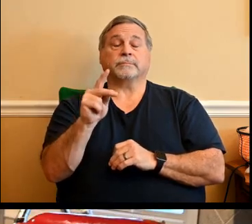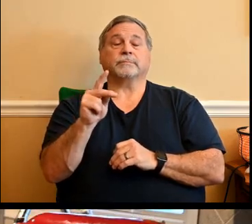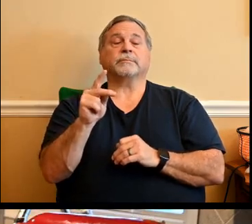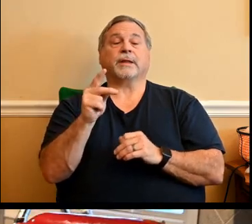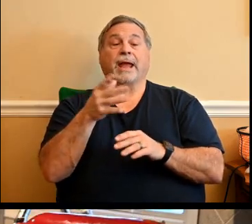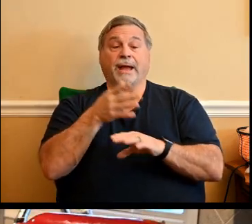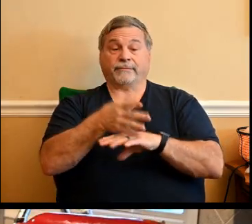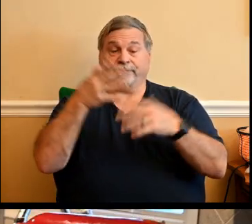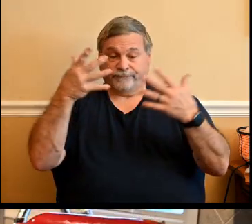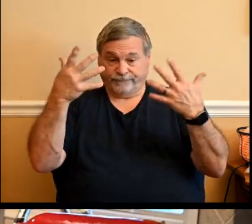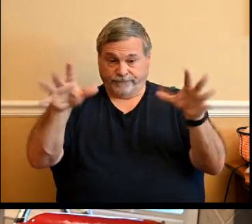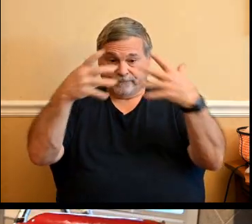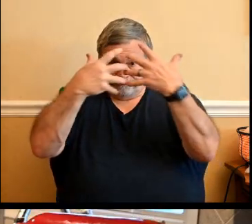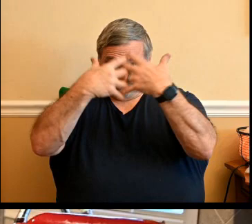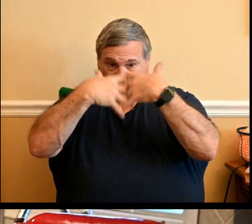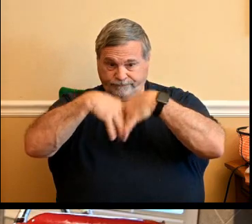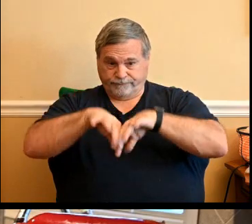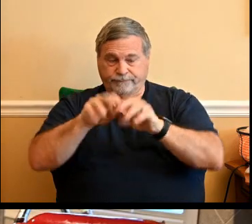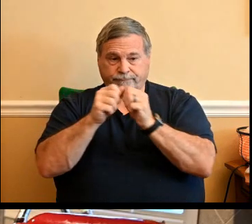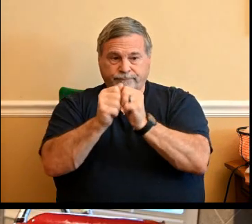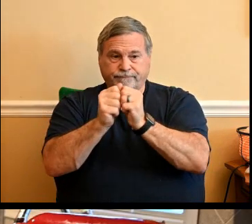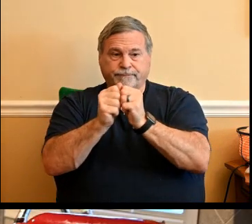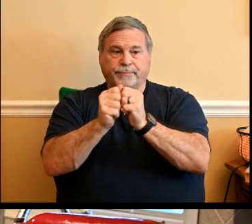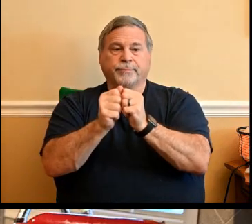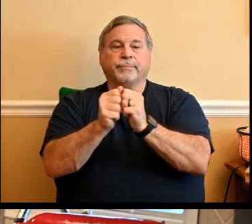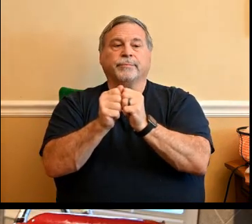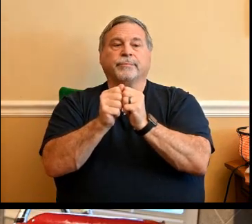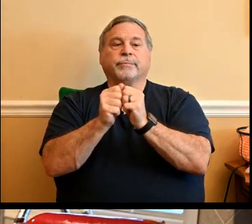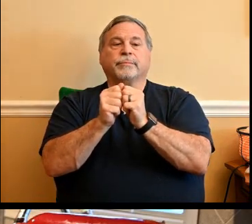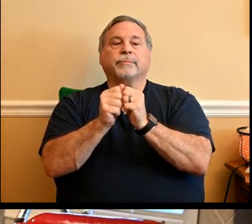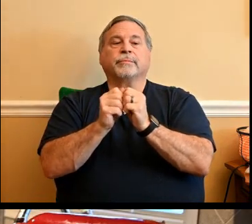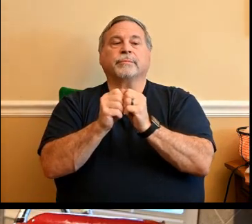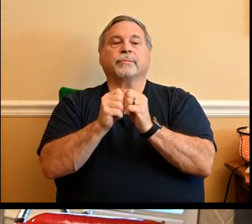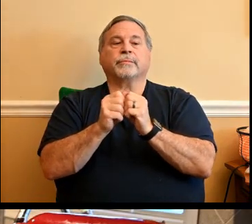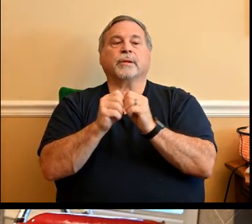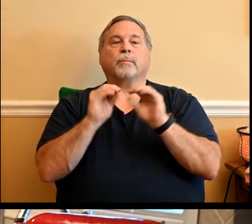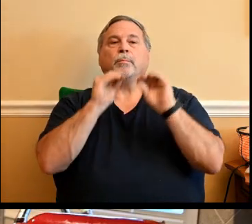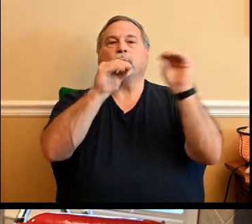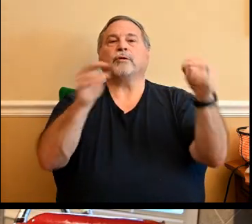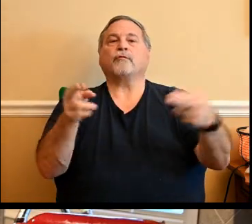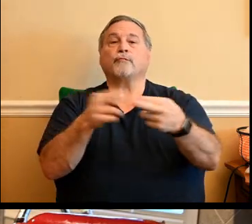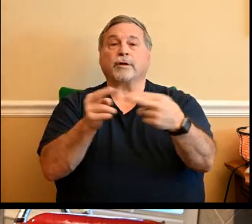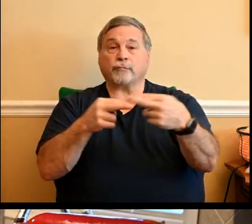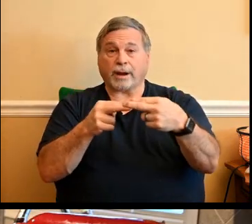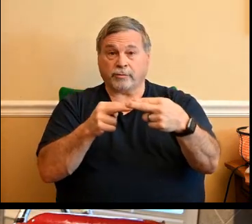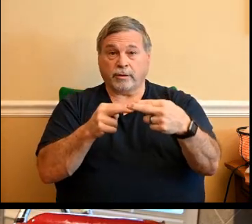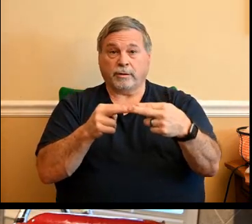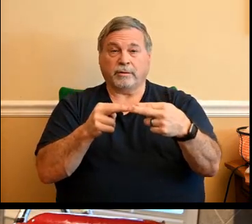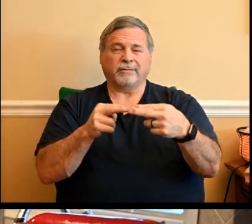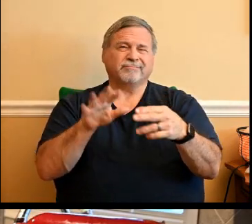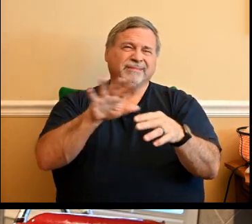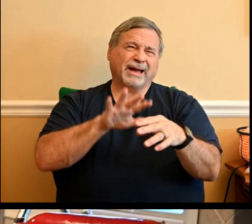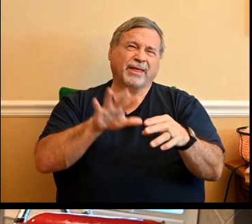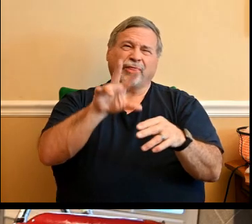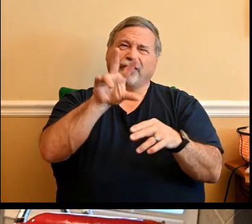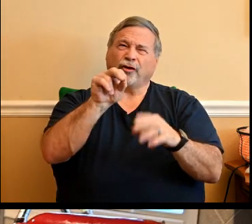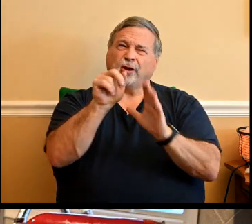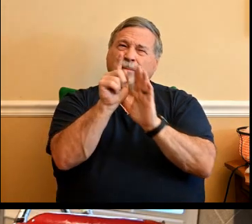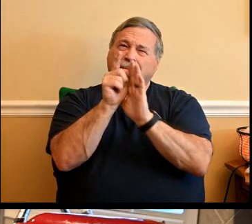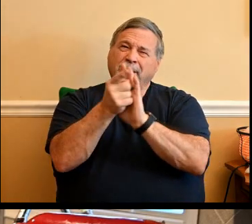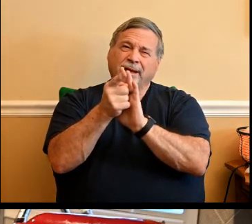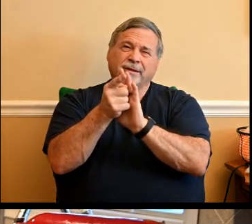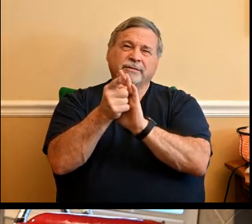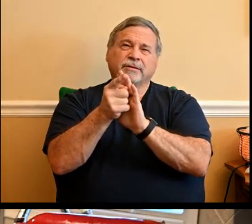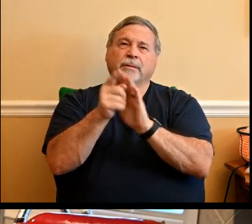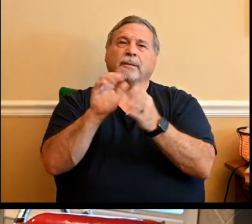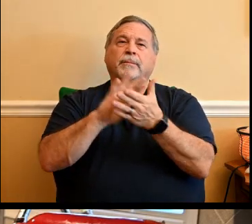Okay, so once you've incorporated all this together, you're going to put it in the refrigerator for about 30 minutes